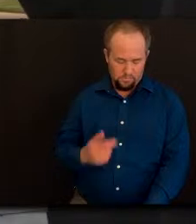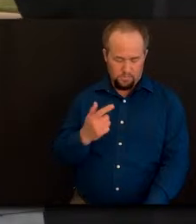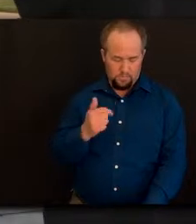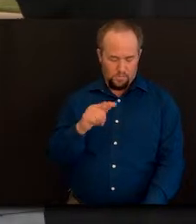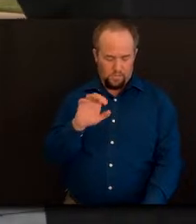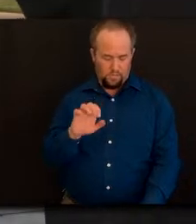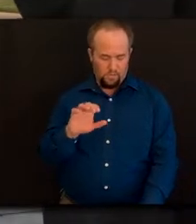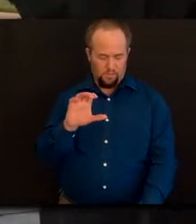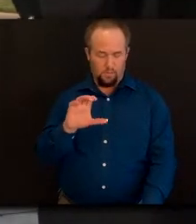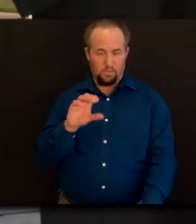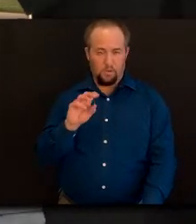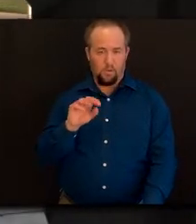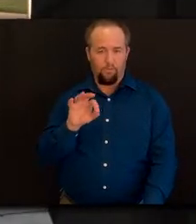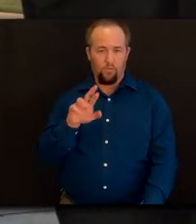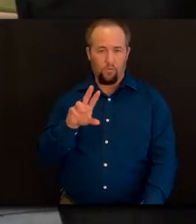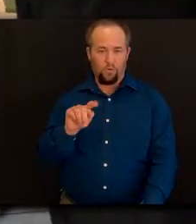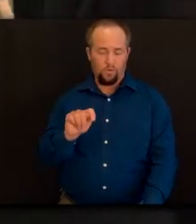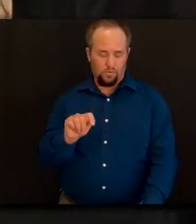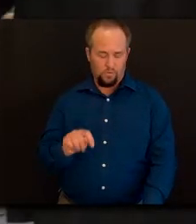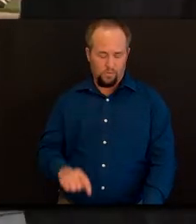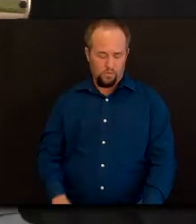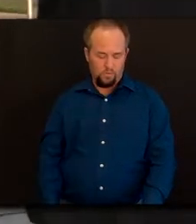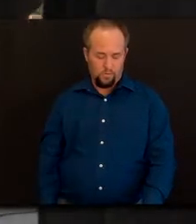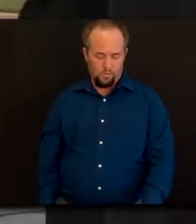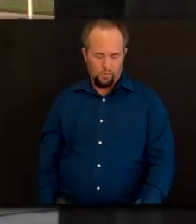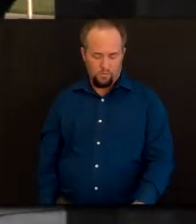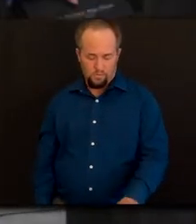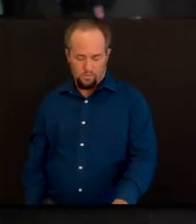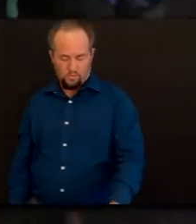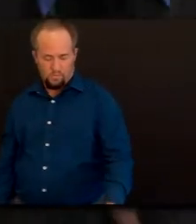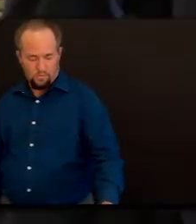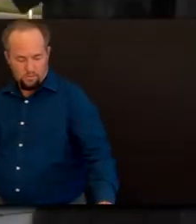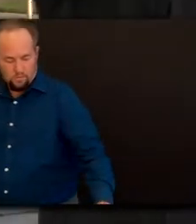Gage Christopher Comfort.